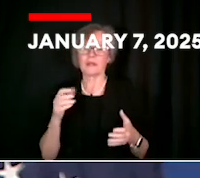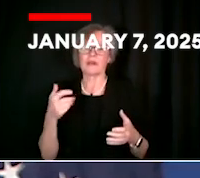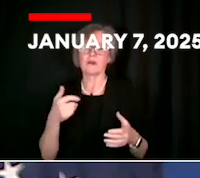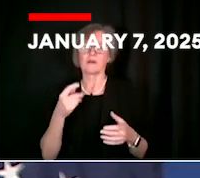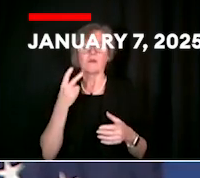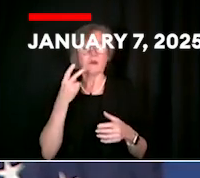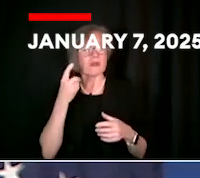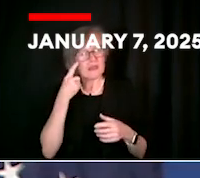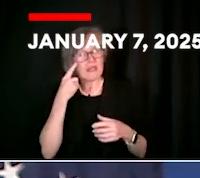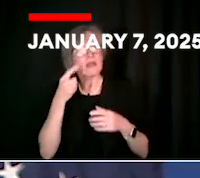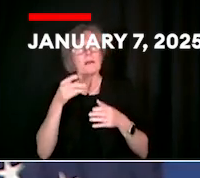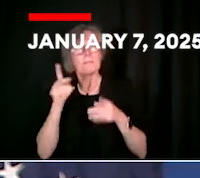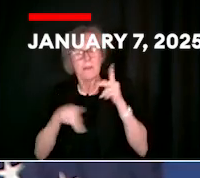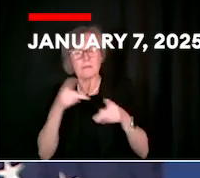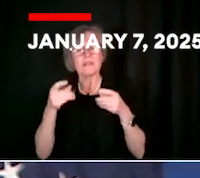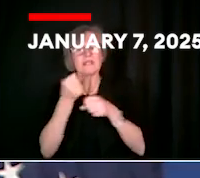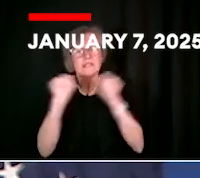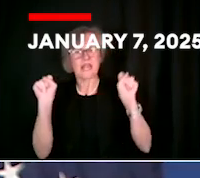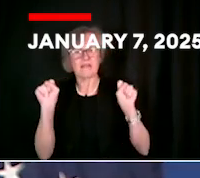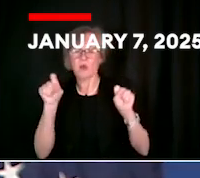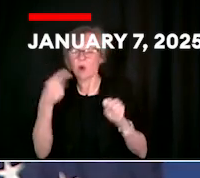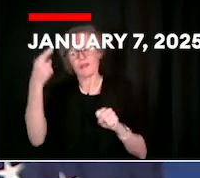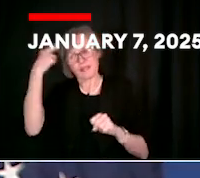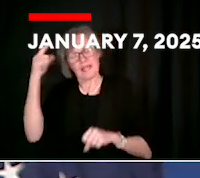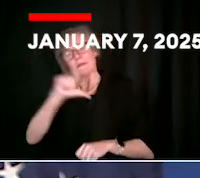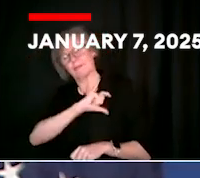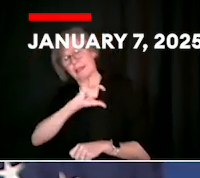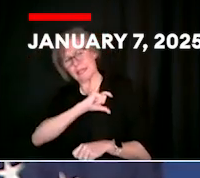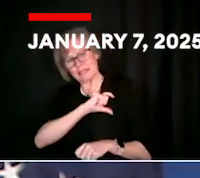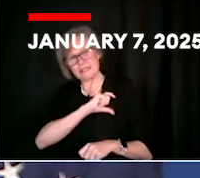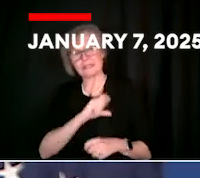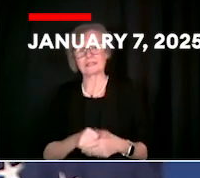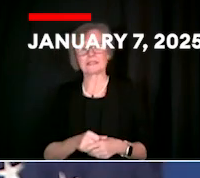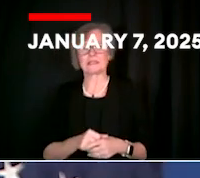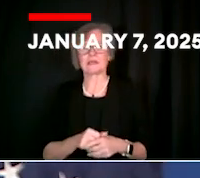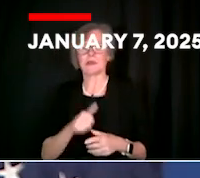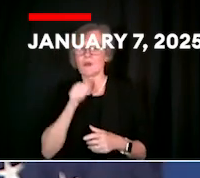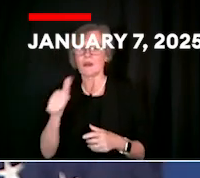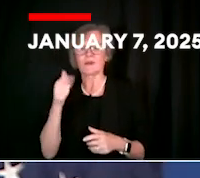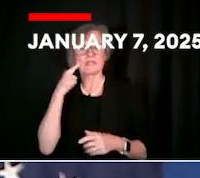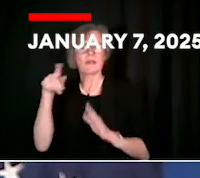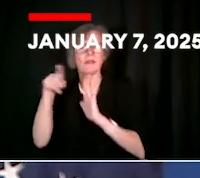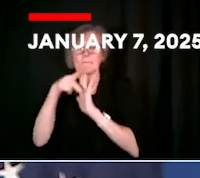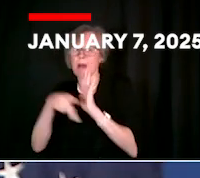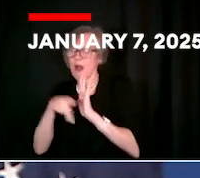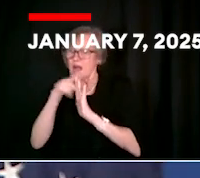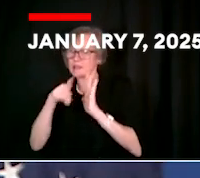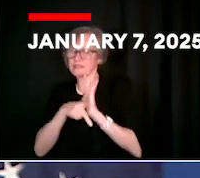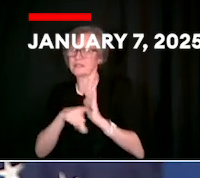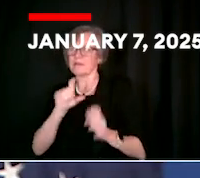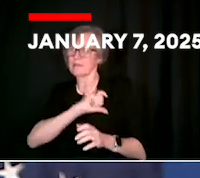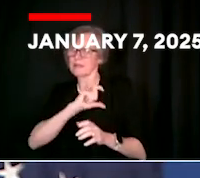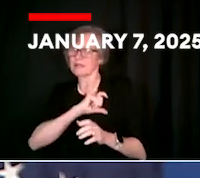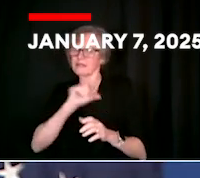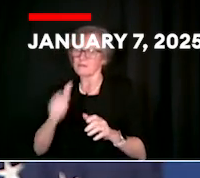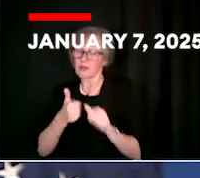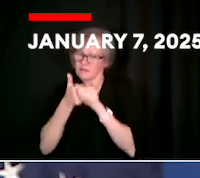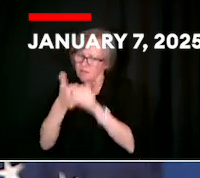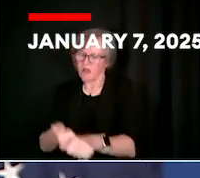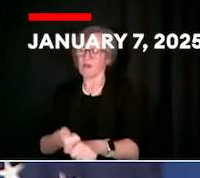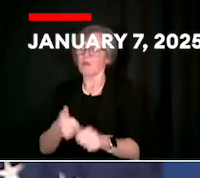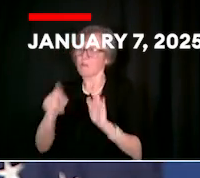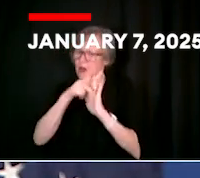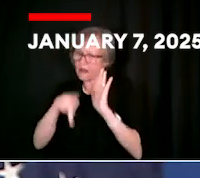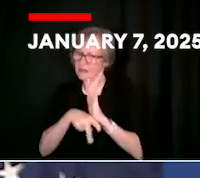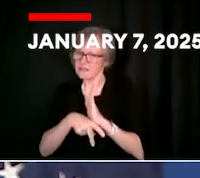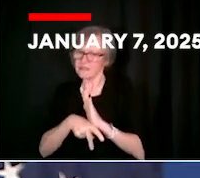think public safety, we only think police. We don't see the policies that police must police in.